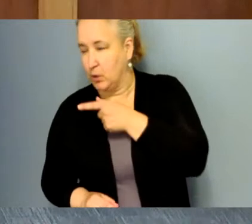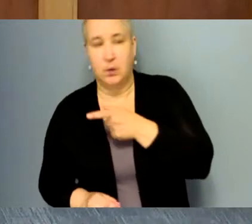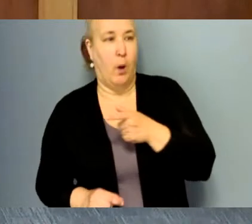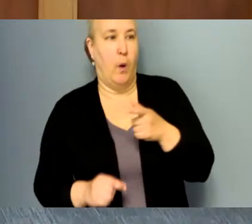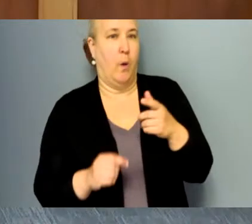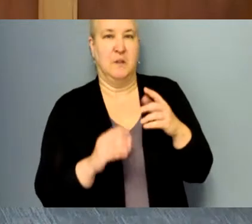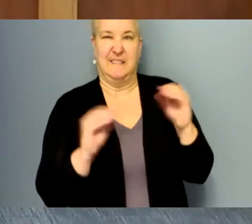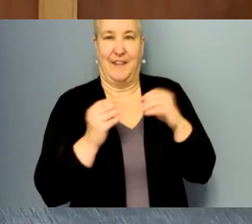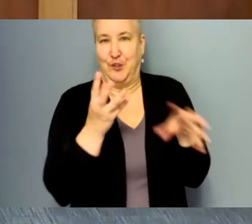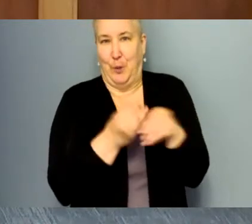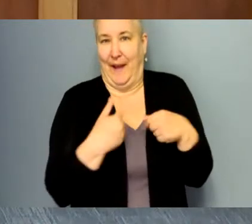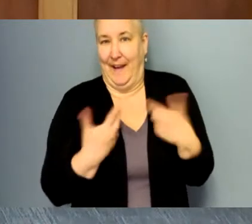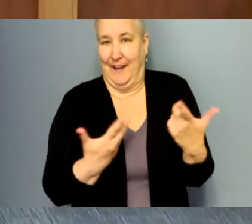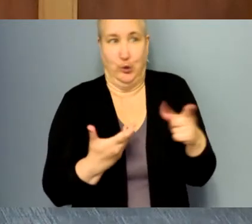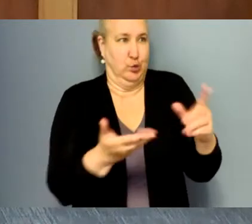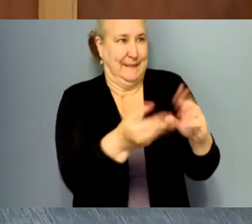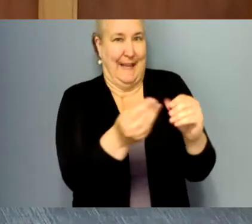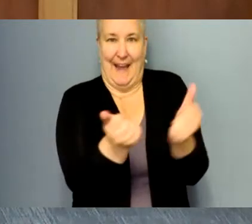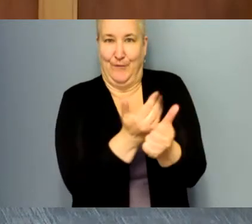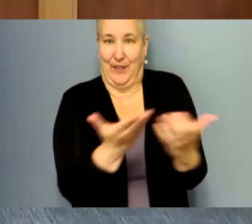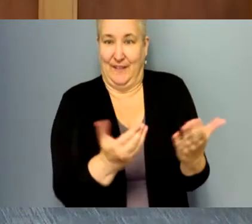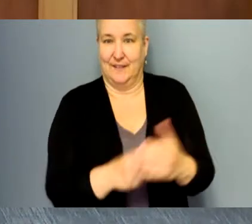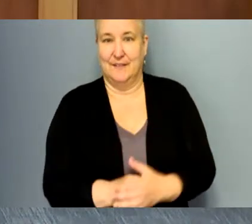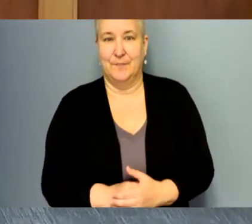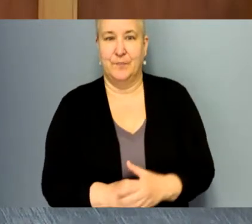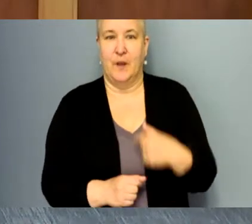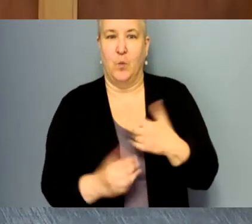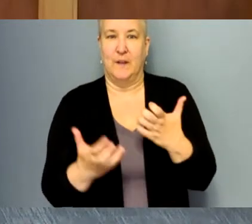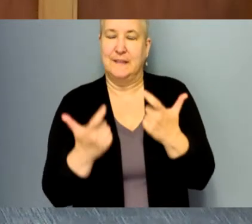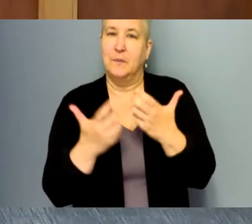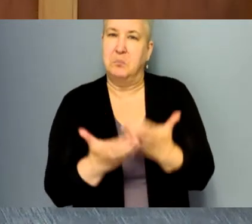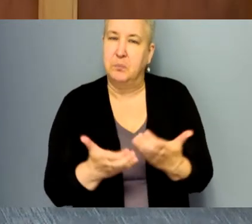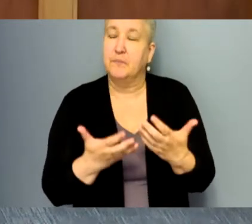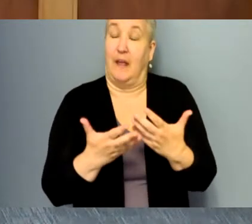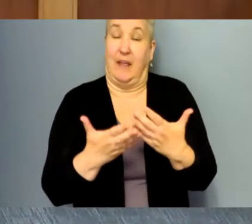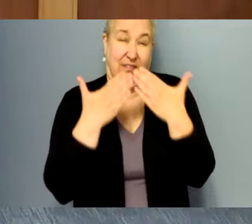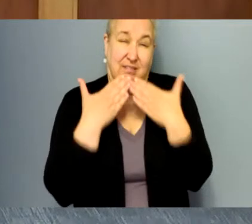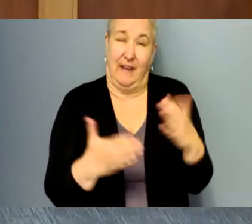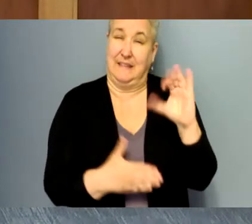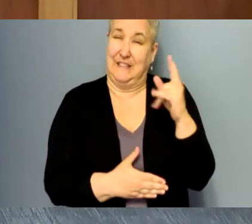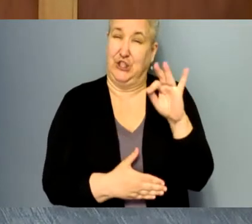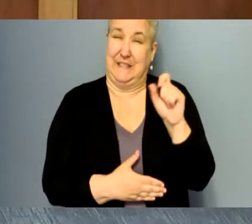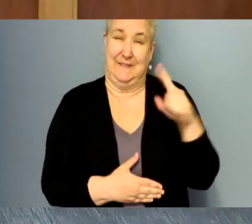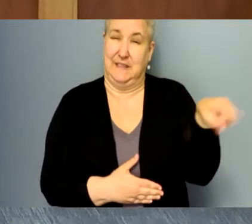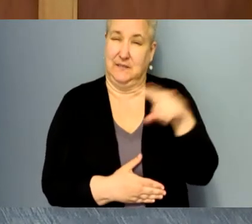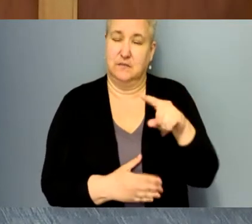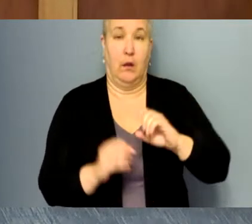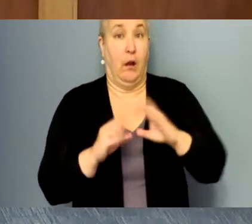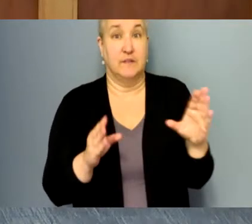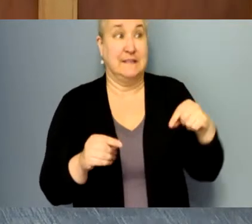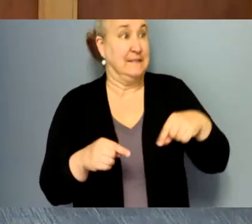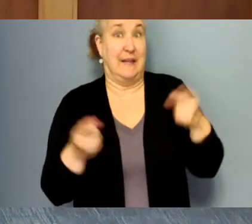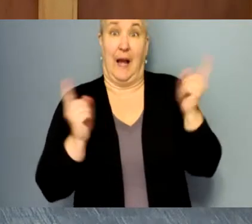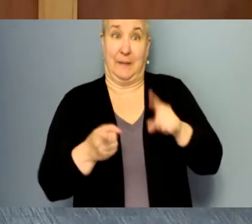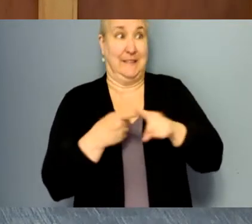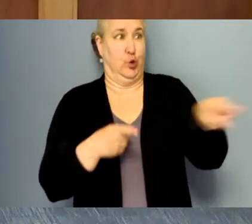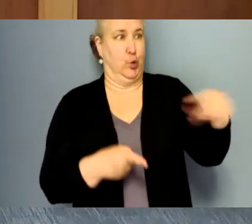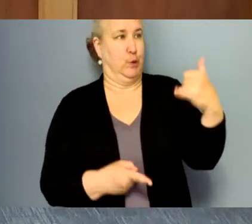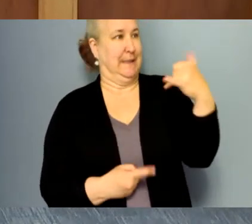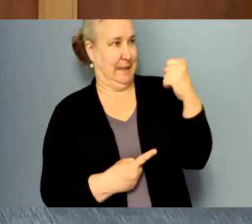no more words for me to say. You've said everything. I just want a huge thank you to the chiefs. This obviously doesn't happen until you say